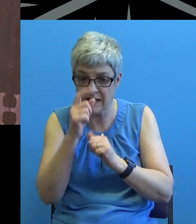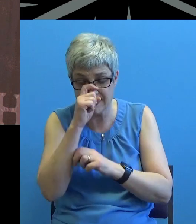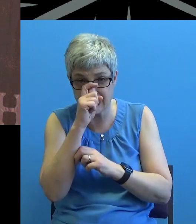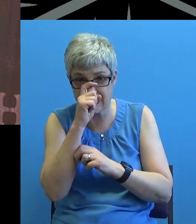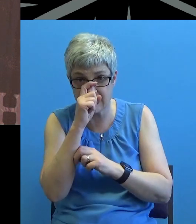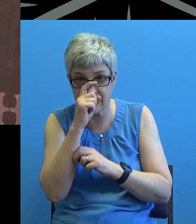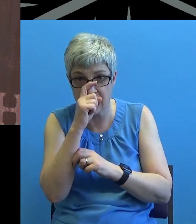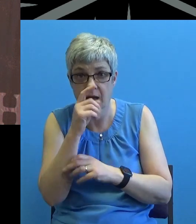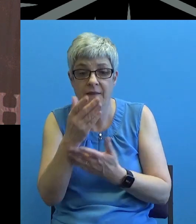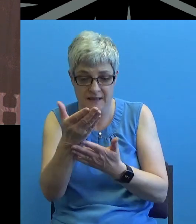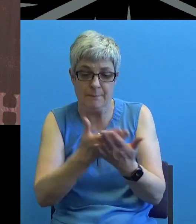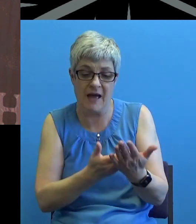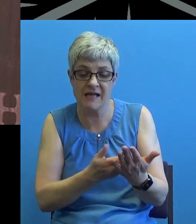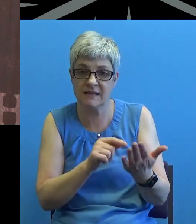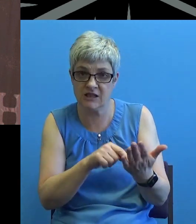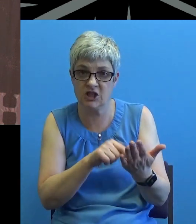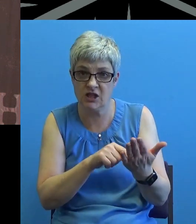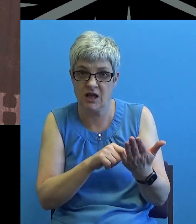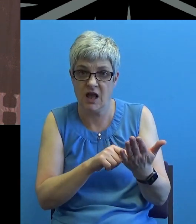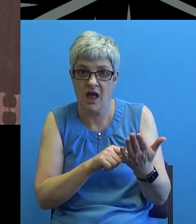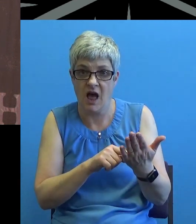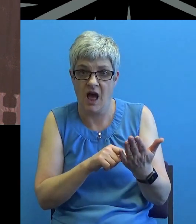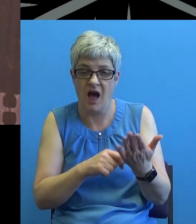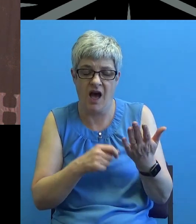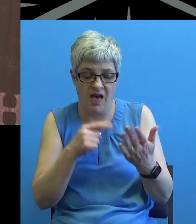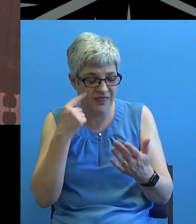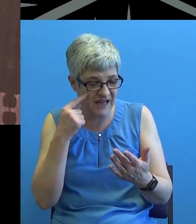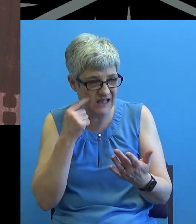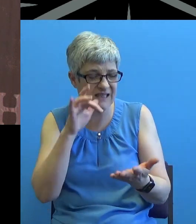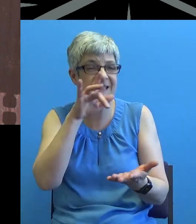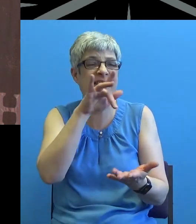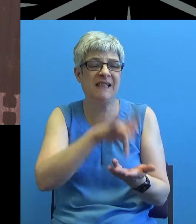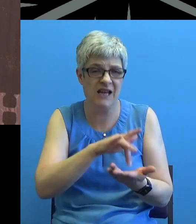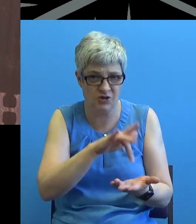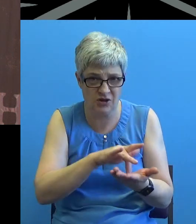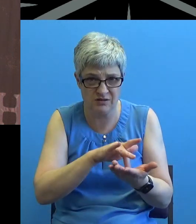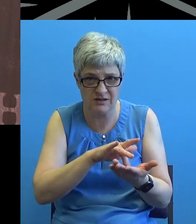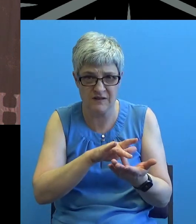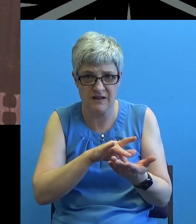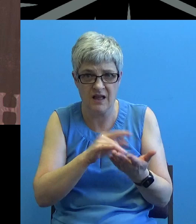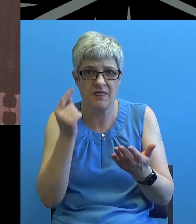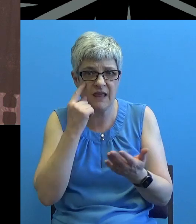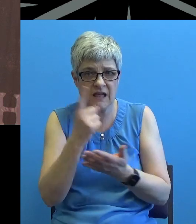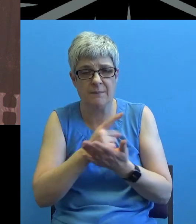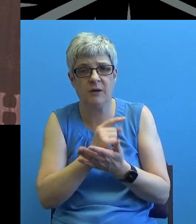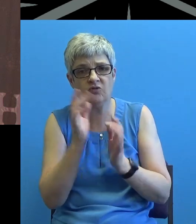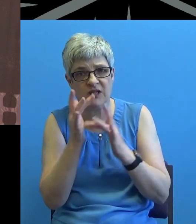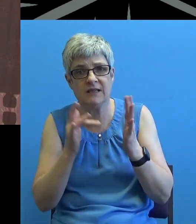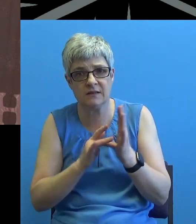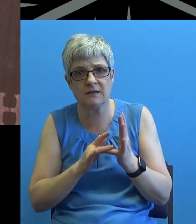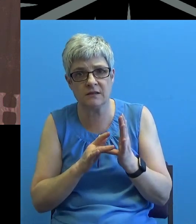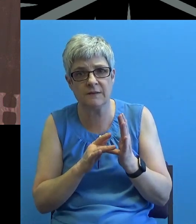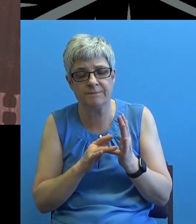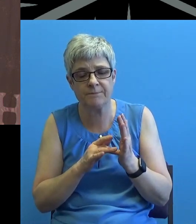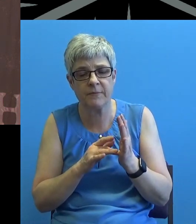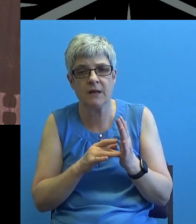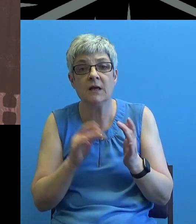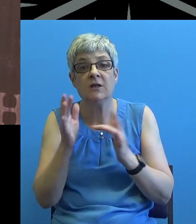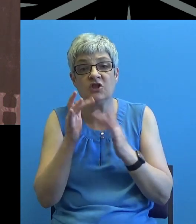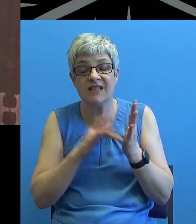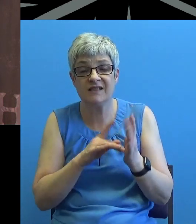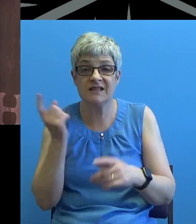this passage, I think, goes to the heart of what we should think about Jesus on this very day. When Jesus